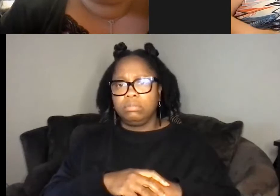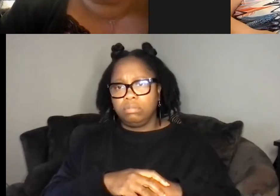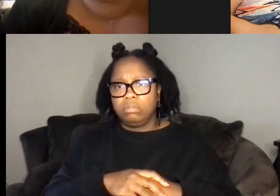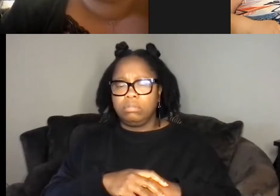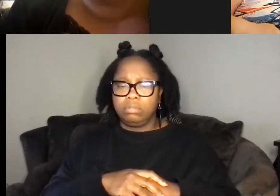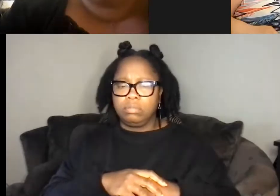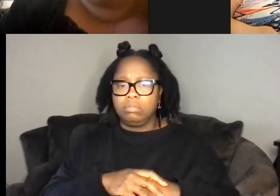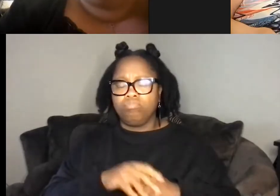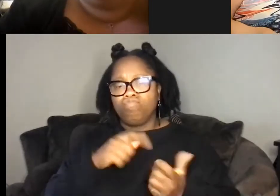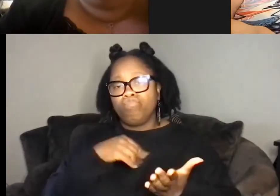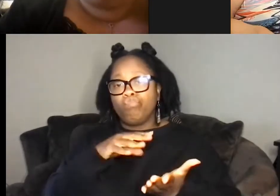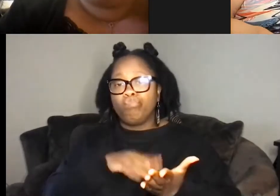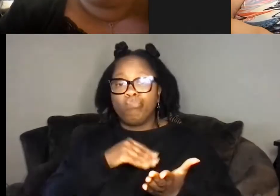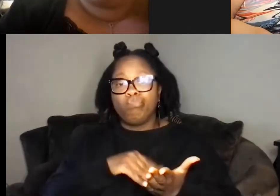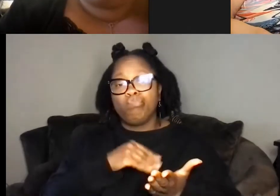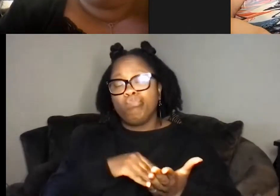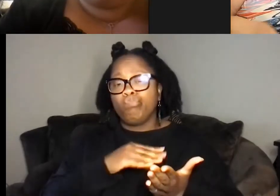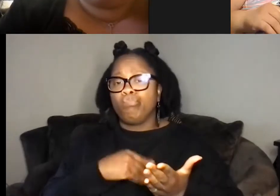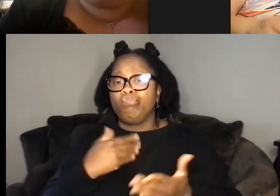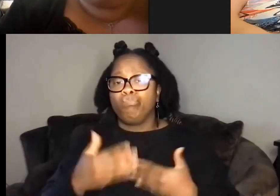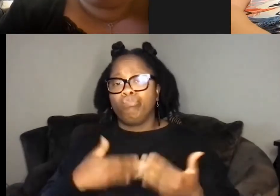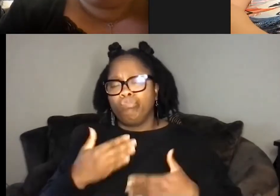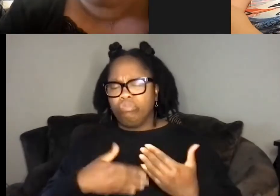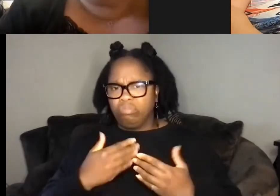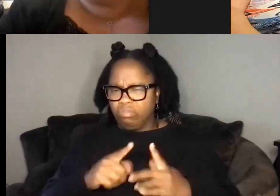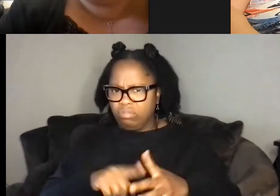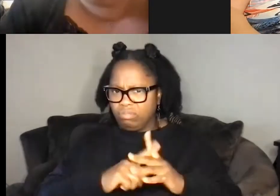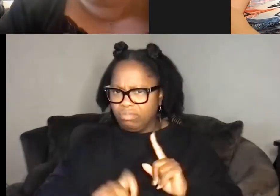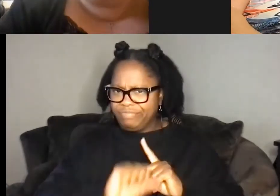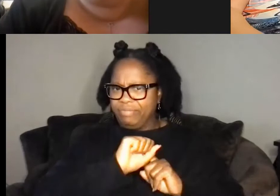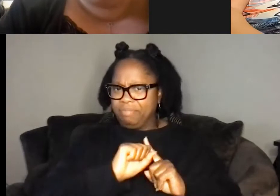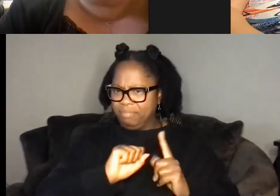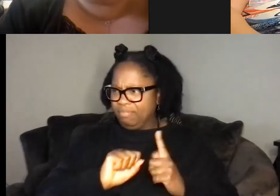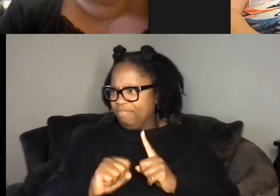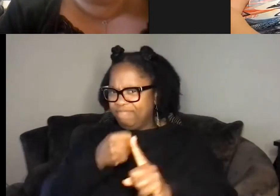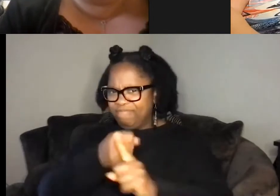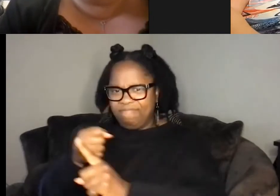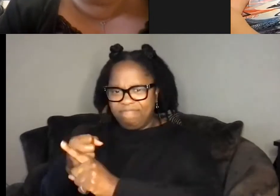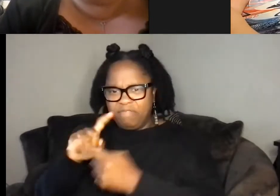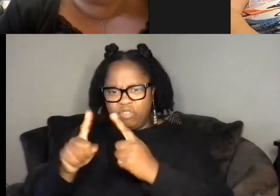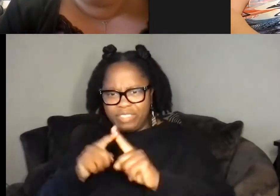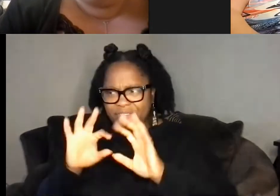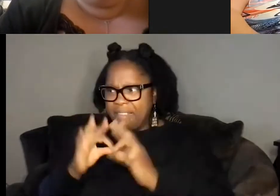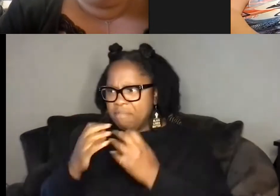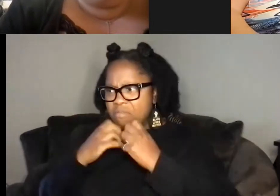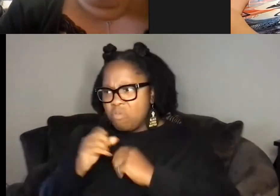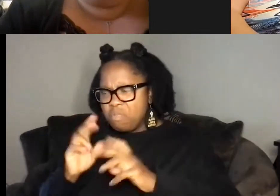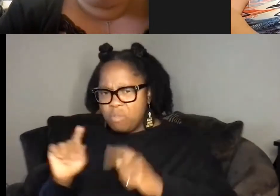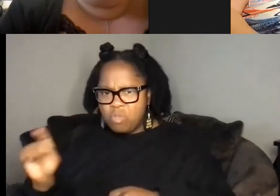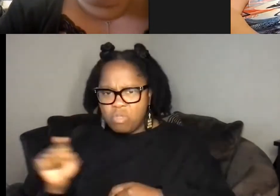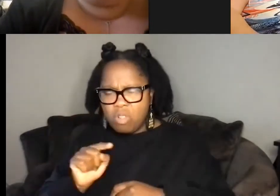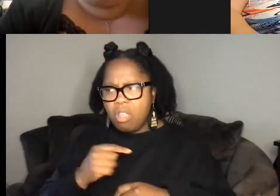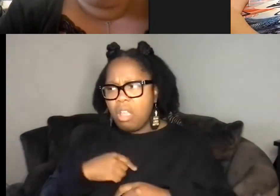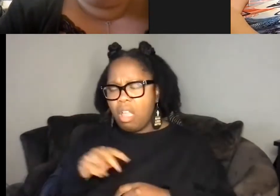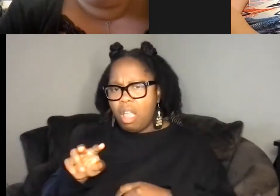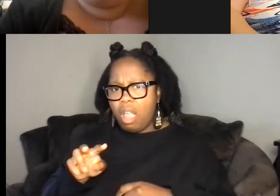I learned more and it was affecting me and people I was close to, friends and family members, I